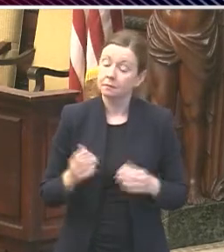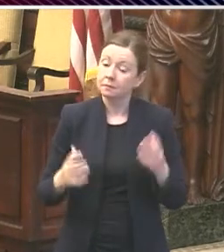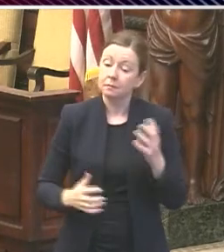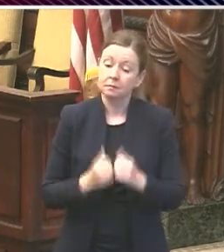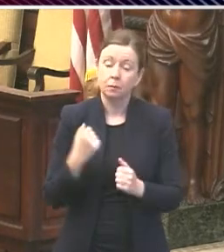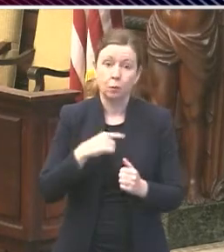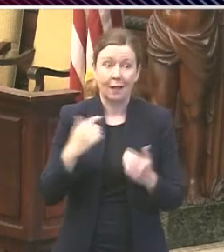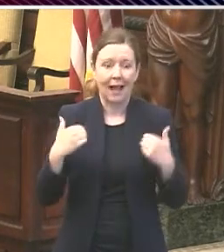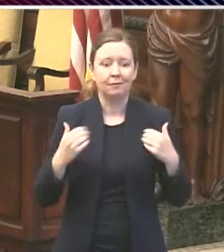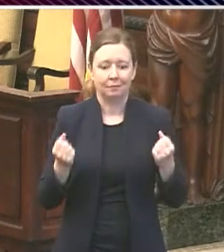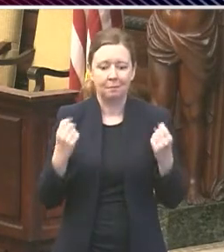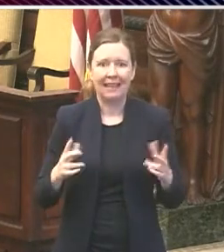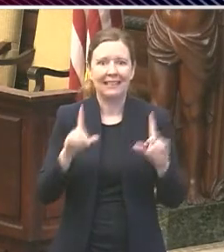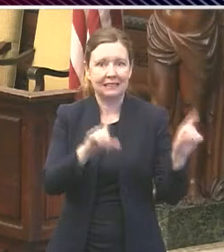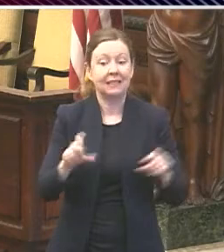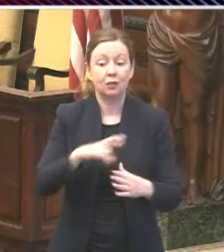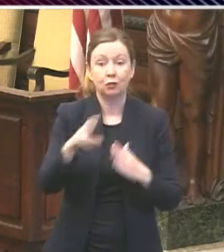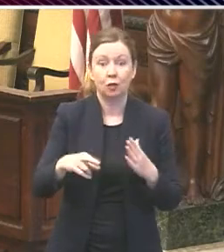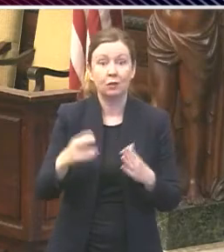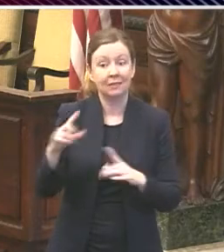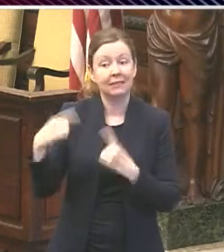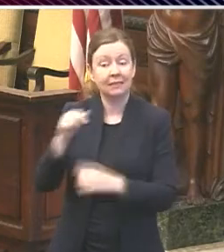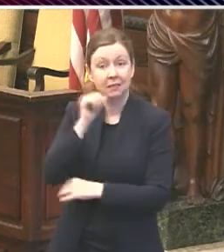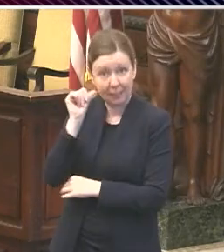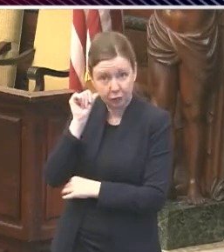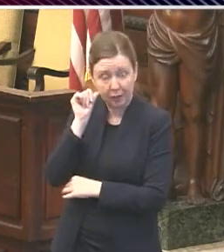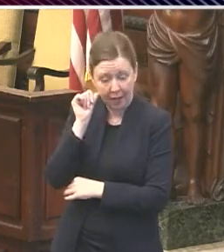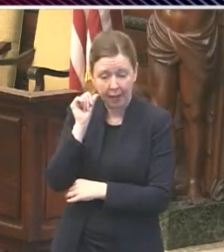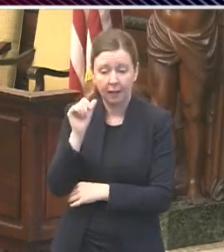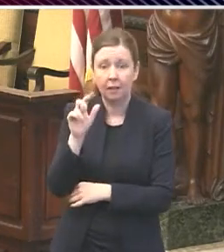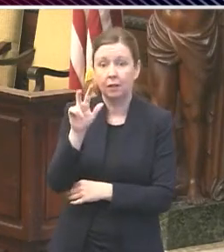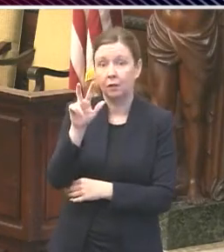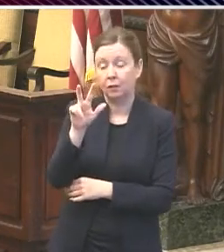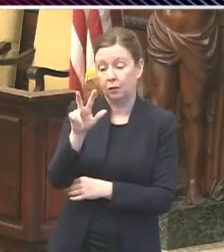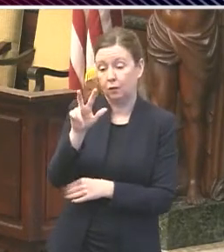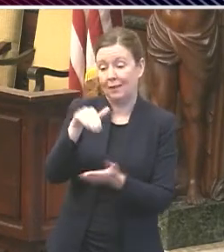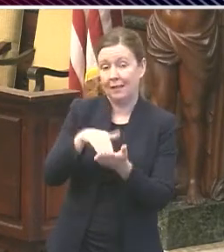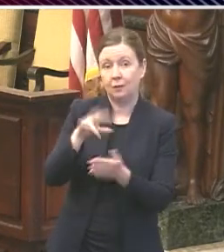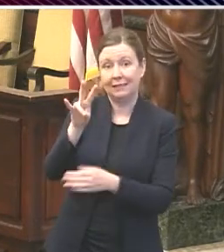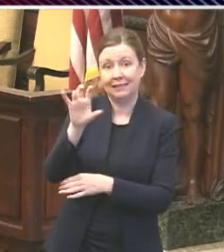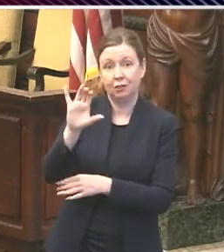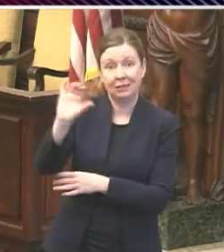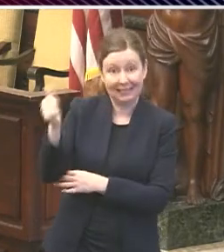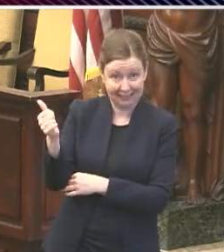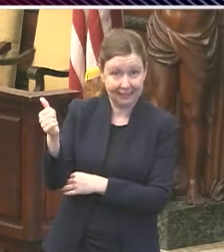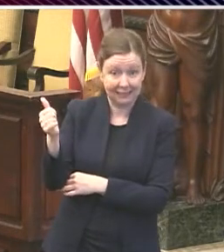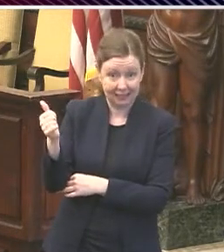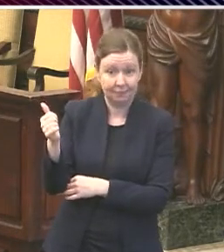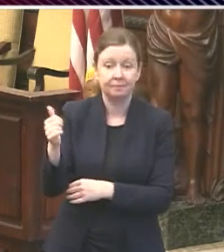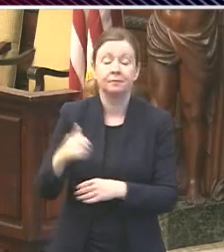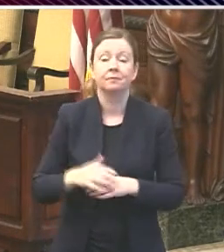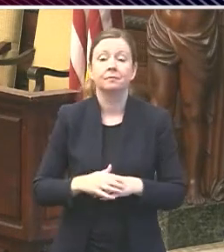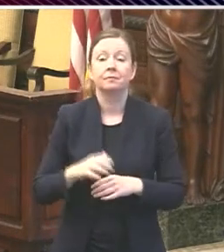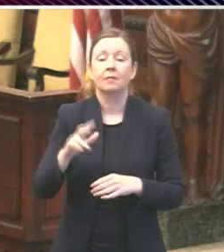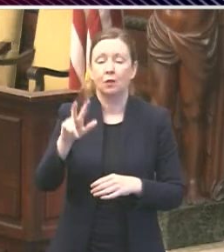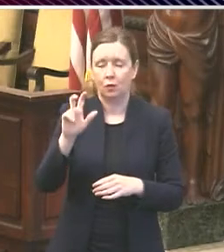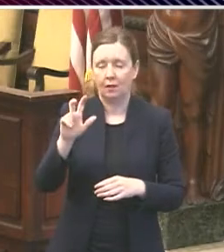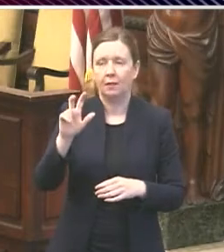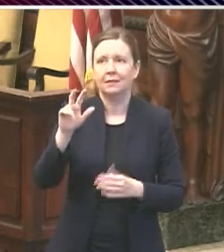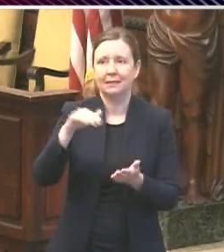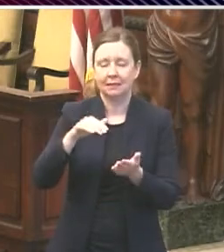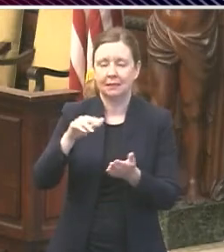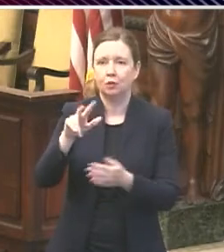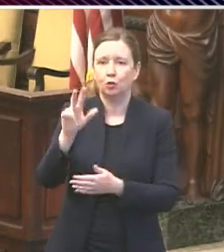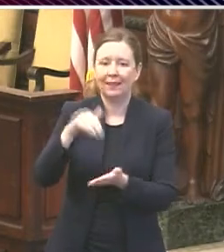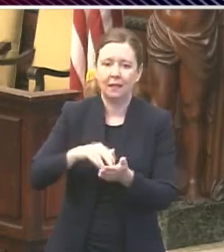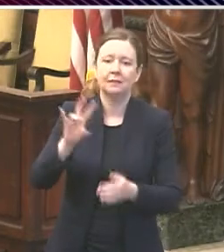also got a large number of test results in since yesterday, 3,719, specifically 3,719. And so the